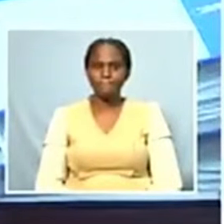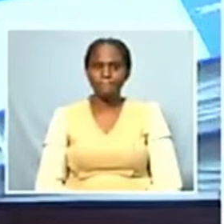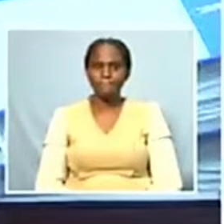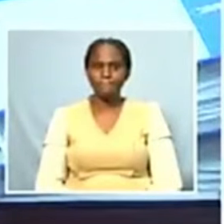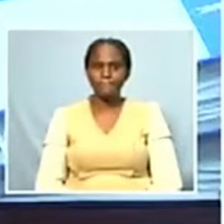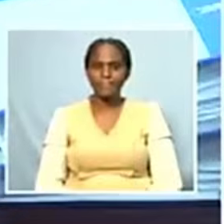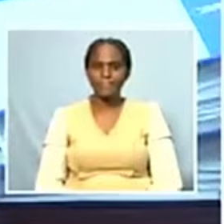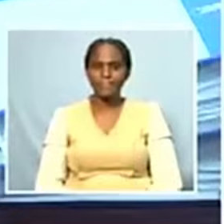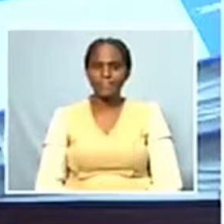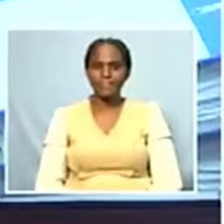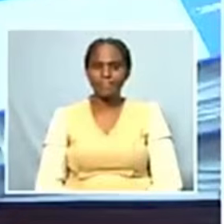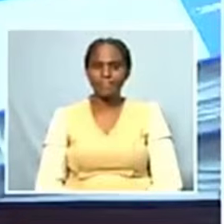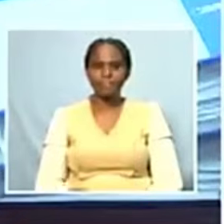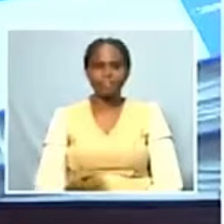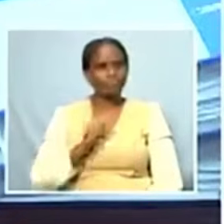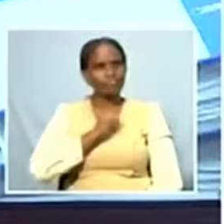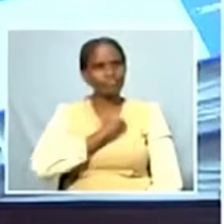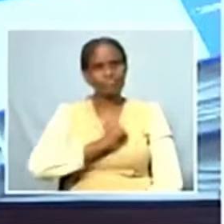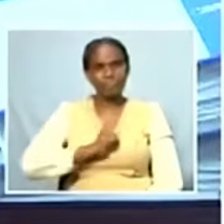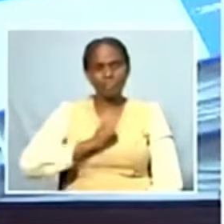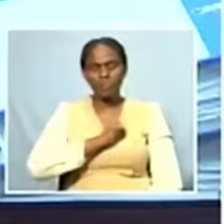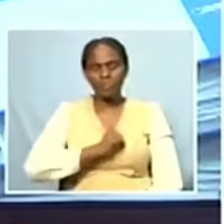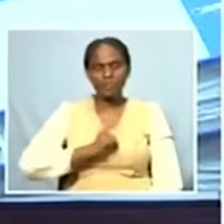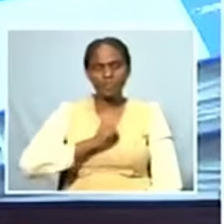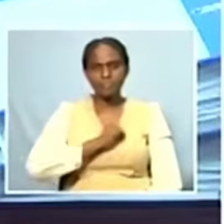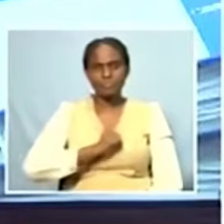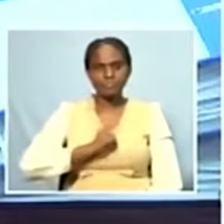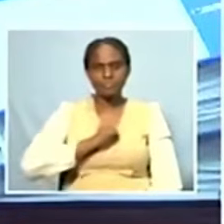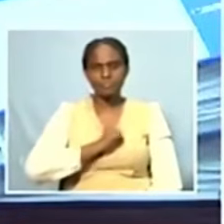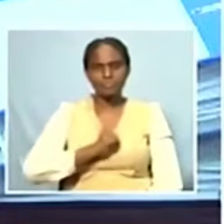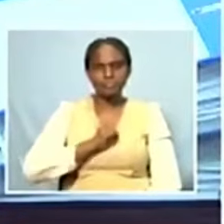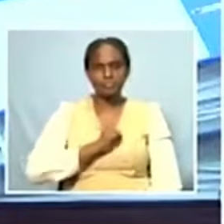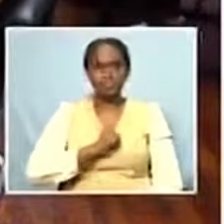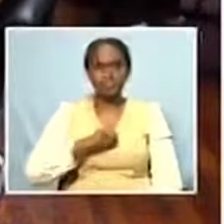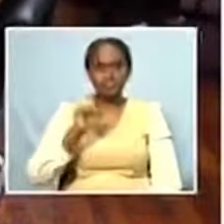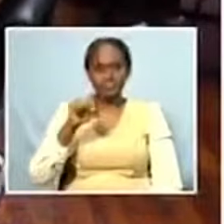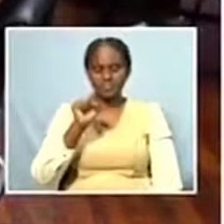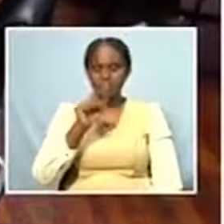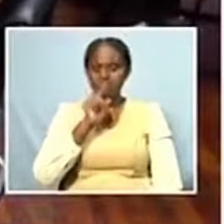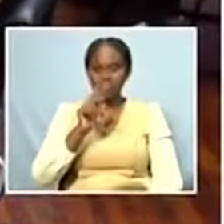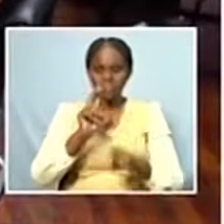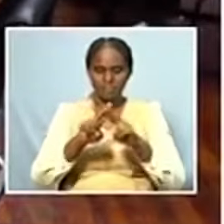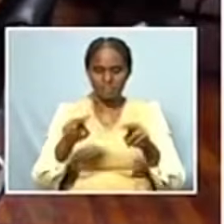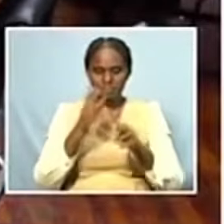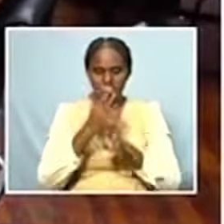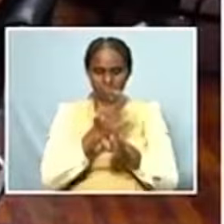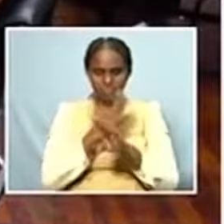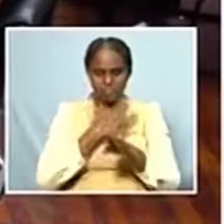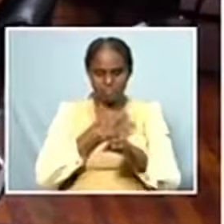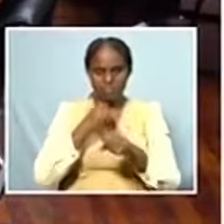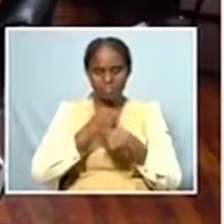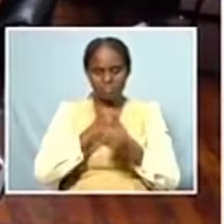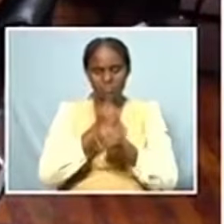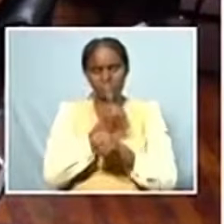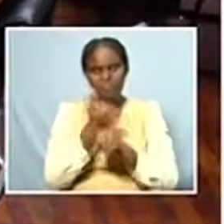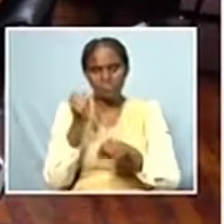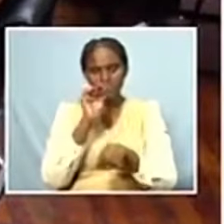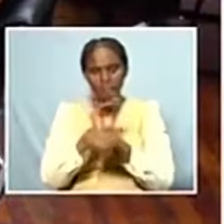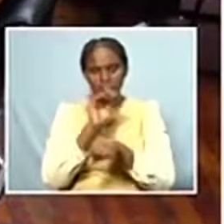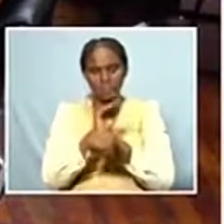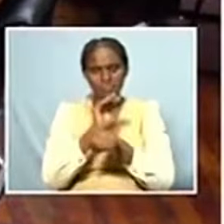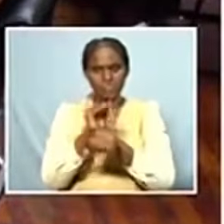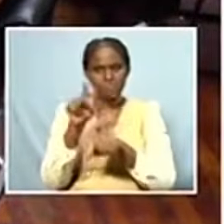an unfortunate situation. Honorable Mira. Yes, Chair, I think before I make my other comment,